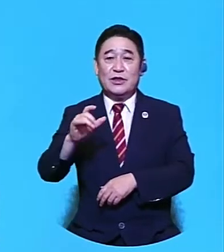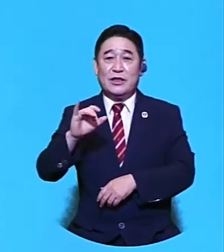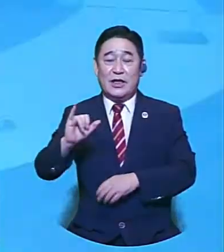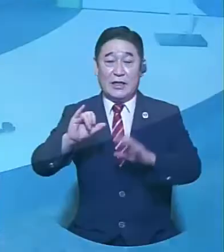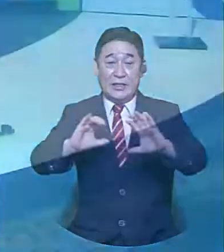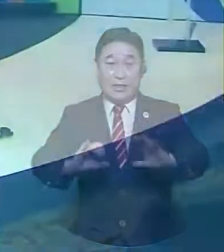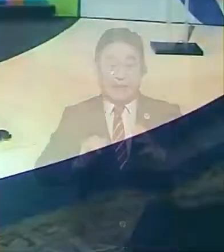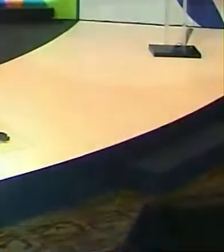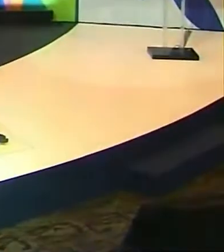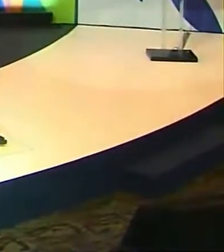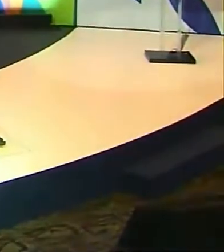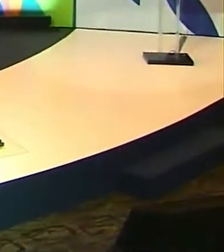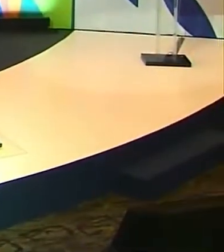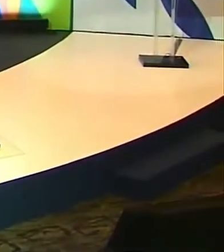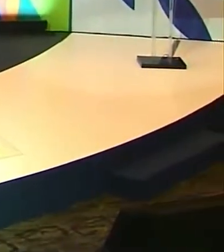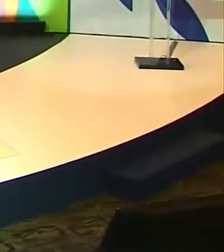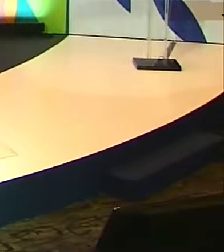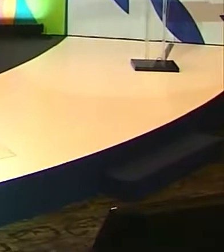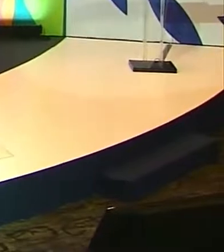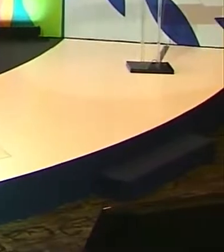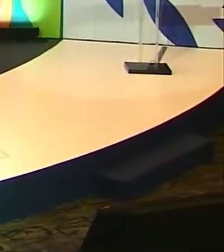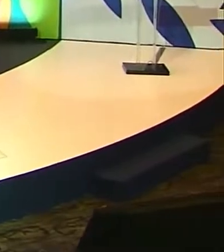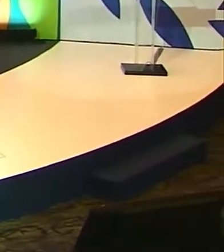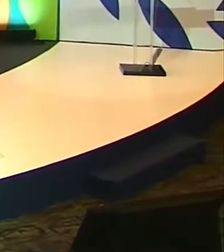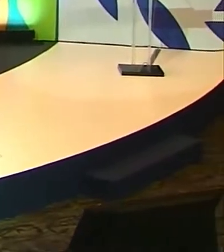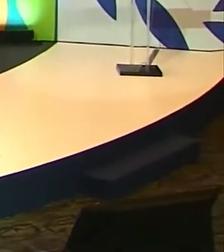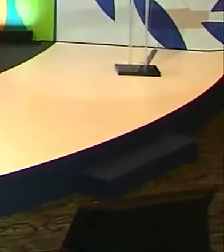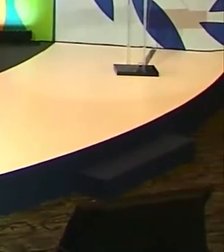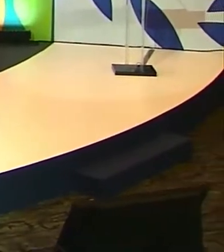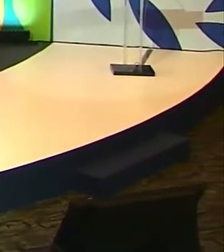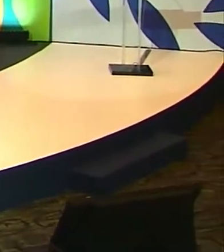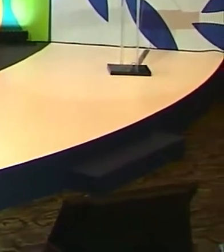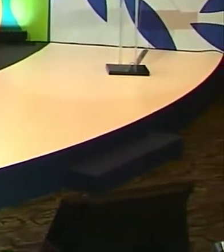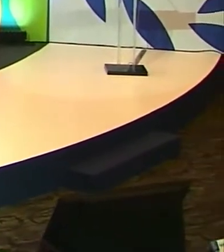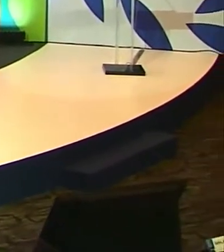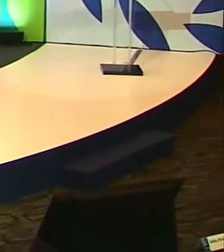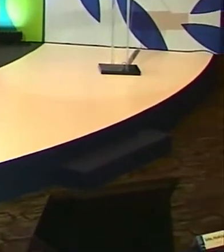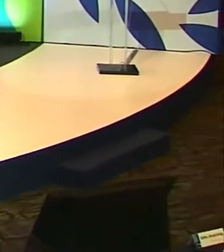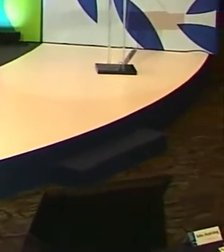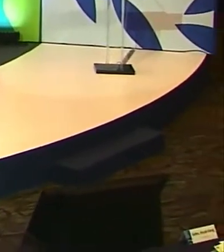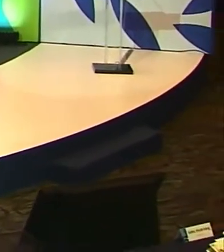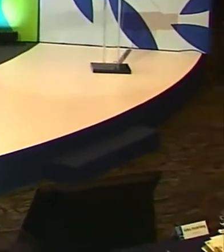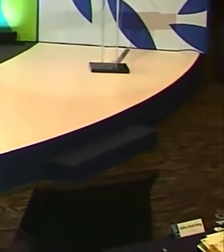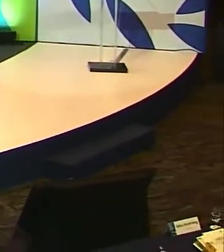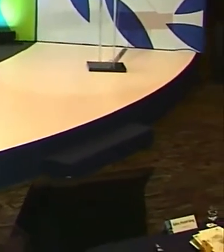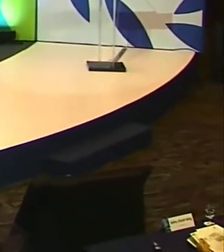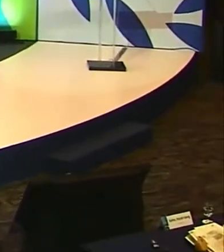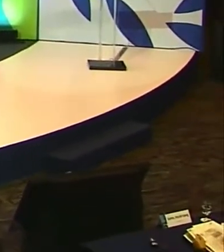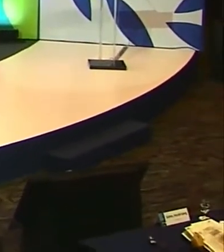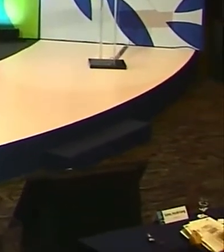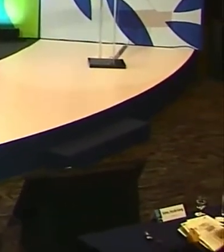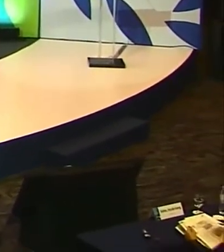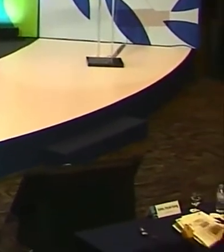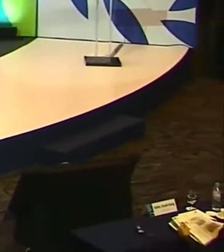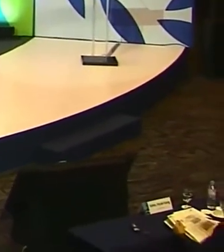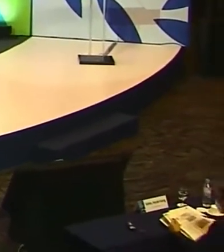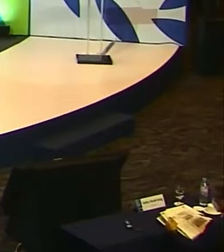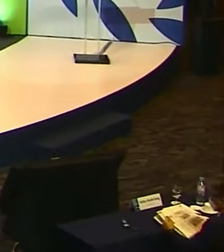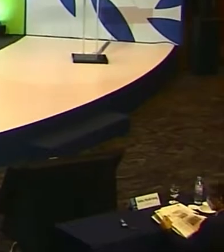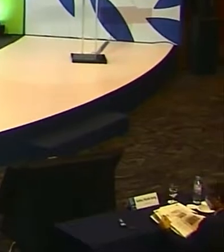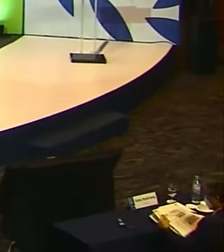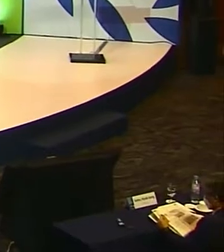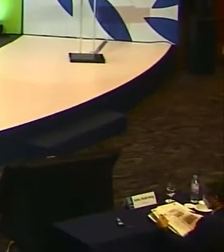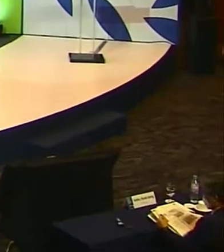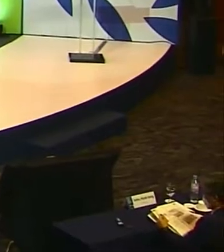I don't have to explain his long career and expertise. Please take a look at the program. Our second